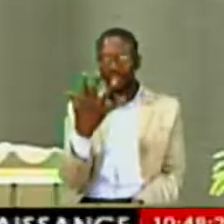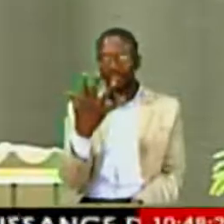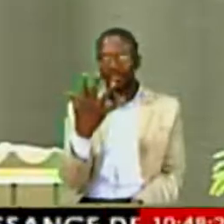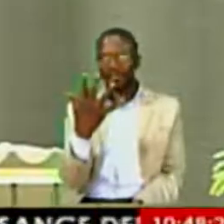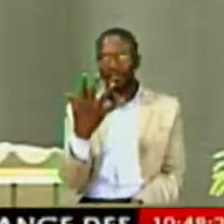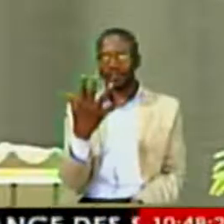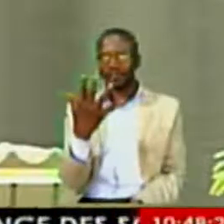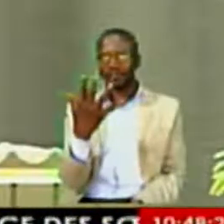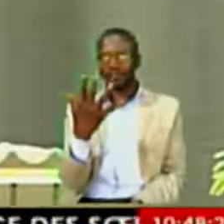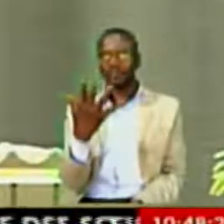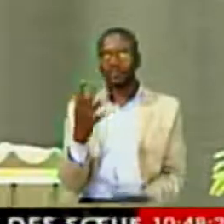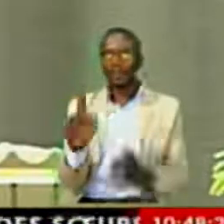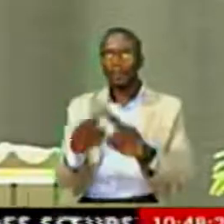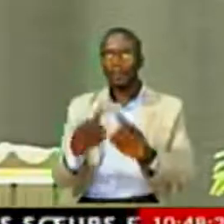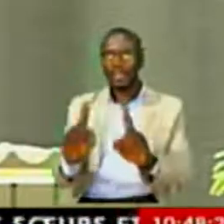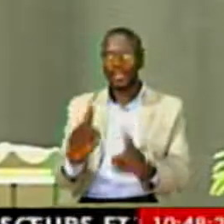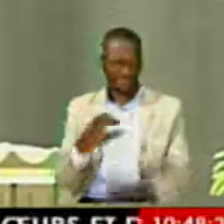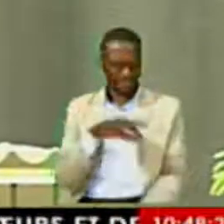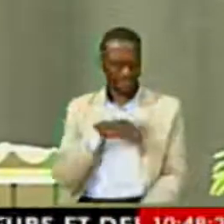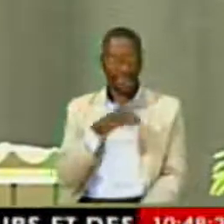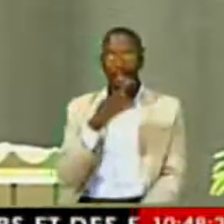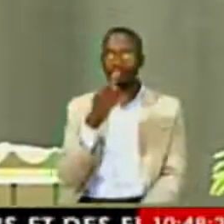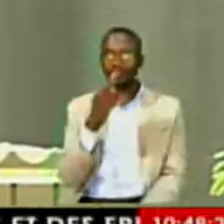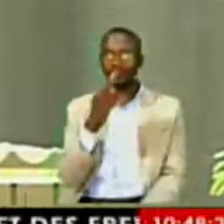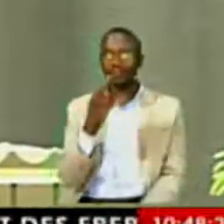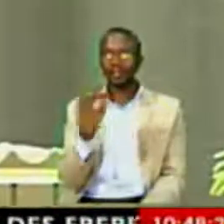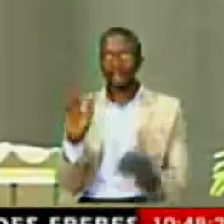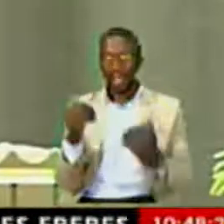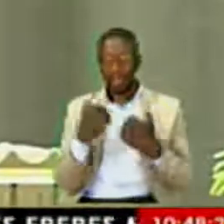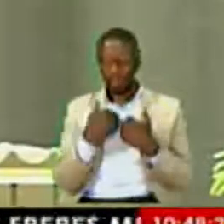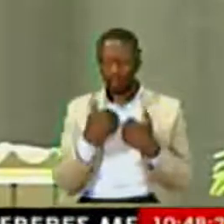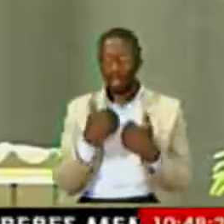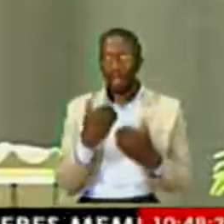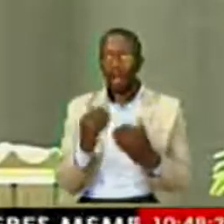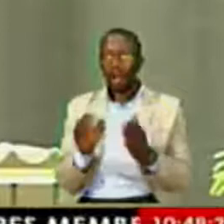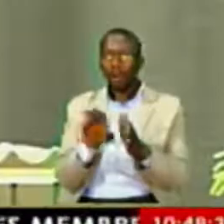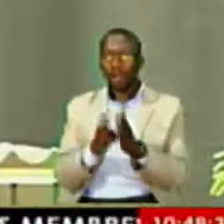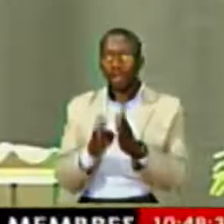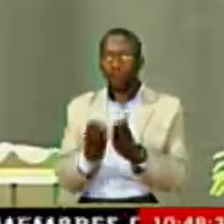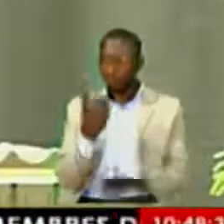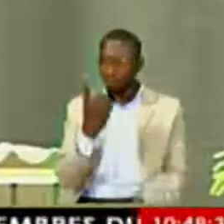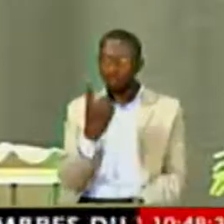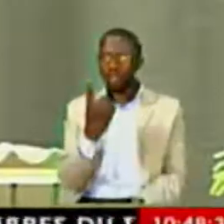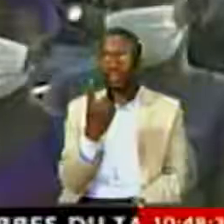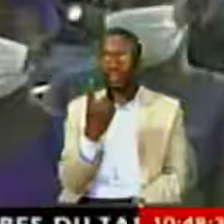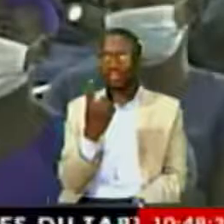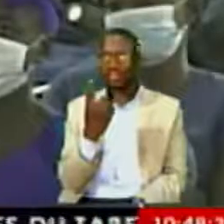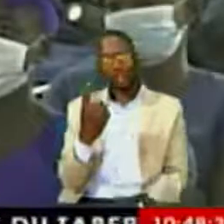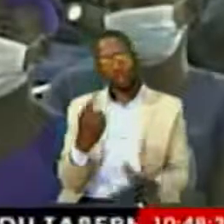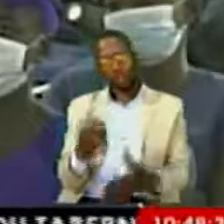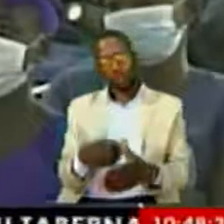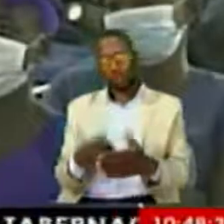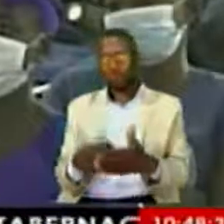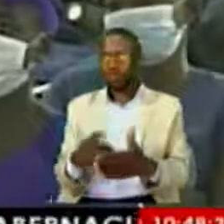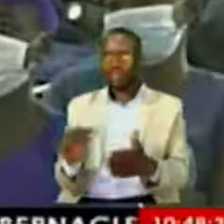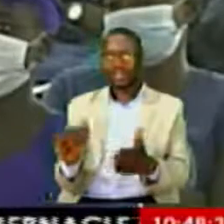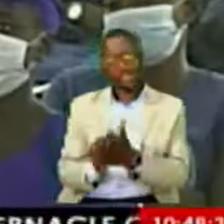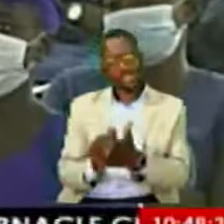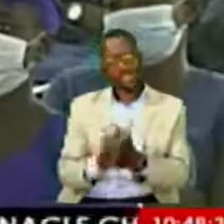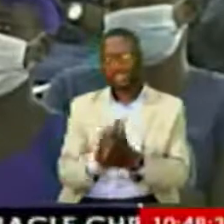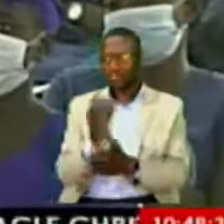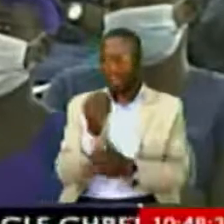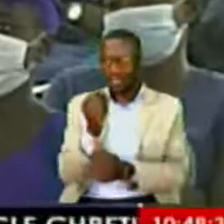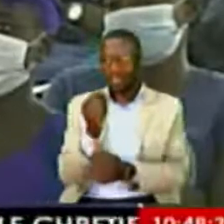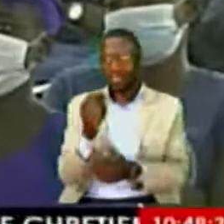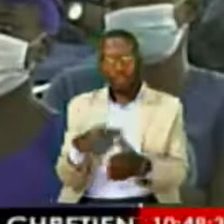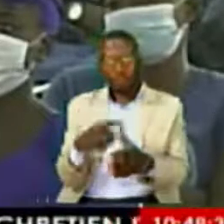Mais but l'âme the soul a seulement un seul sens. Has only one sense. Soit c'est la foi. Either faith ou